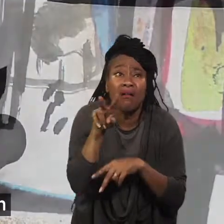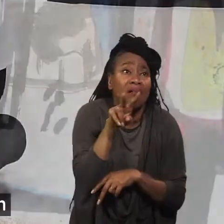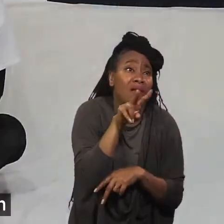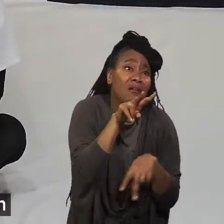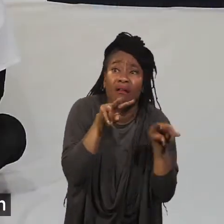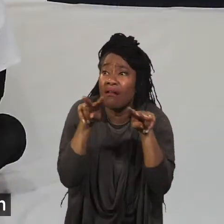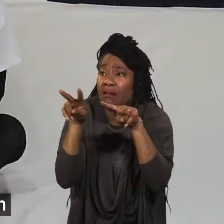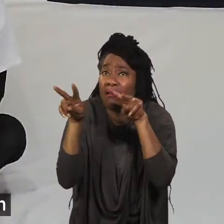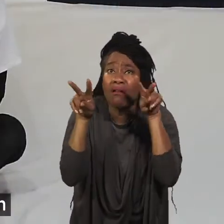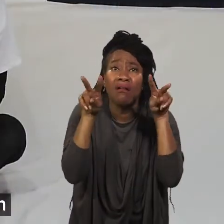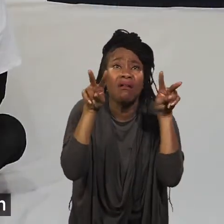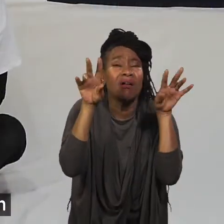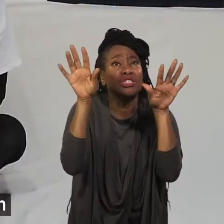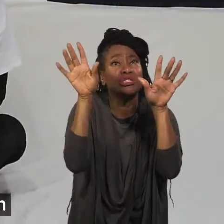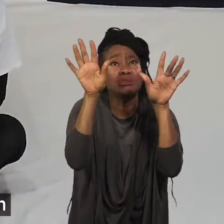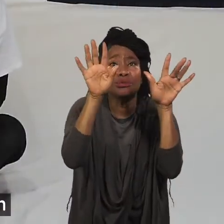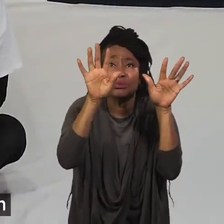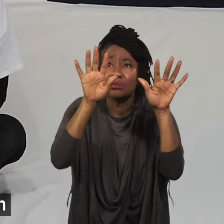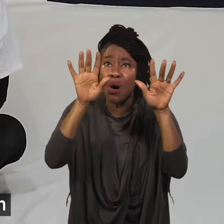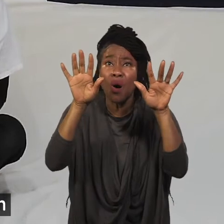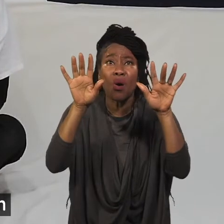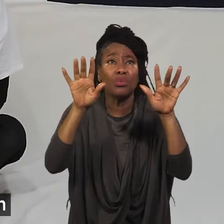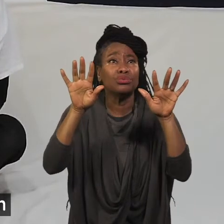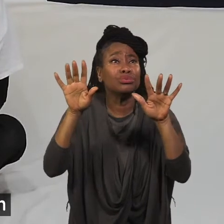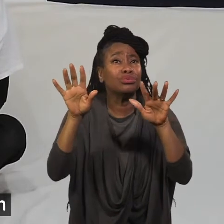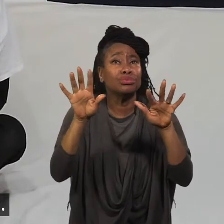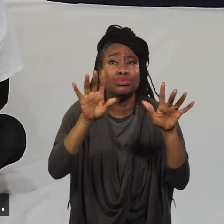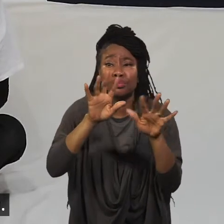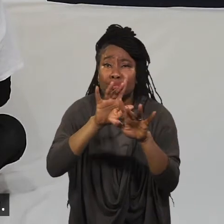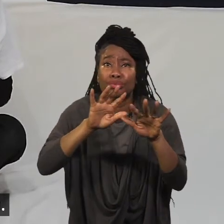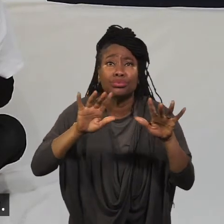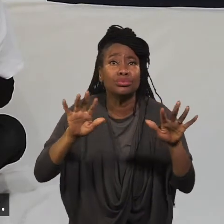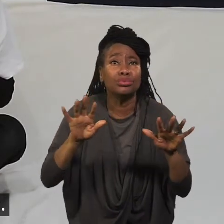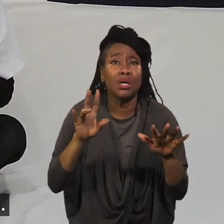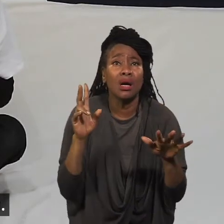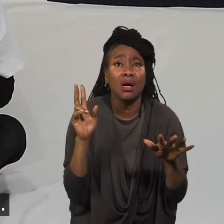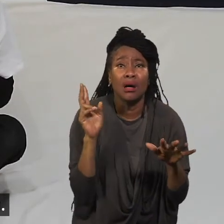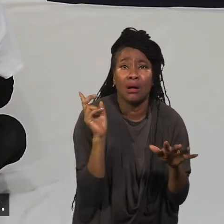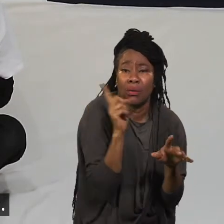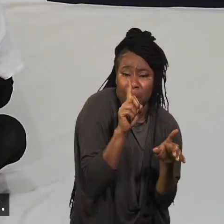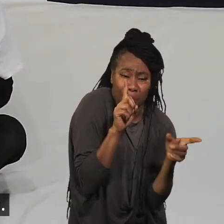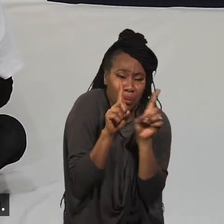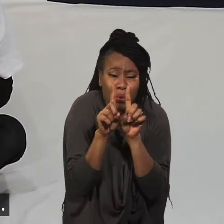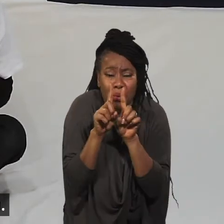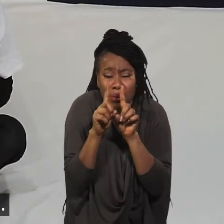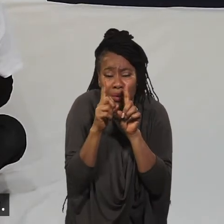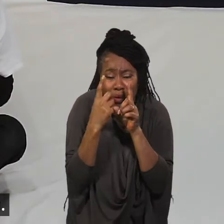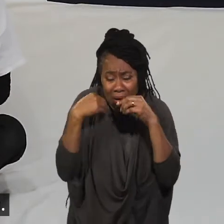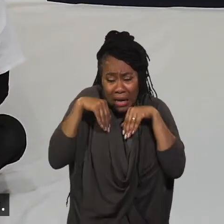The snow created gently over London town, and the couple kept close in an eider-down.